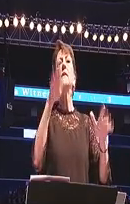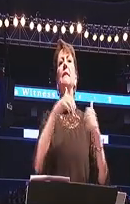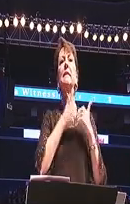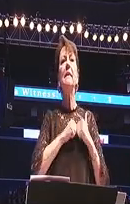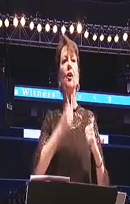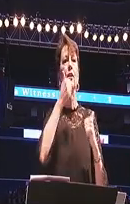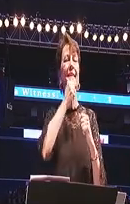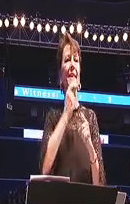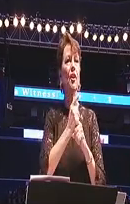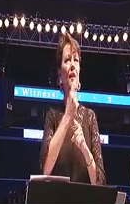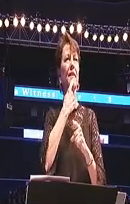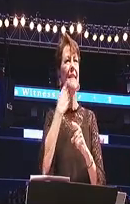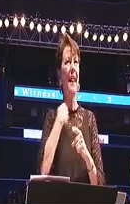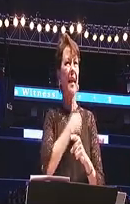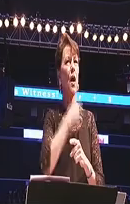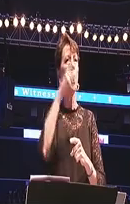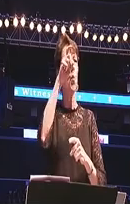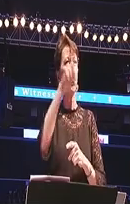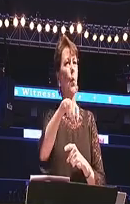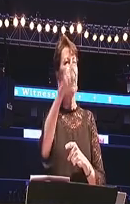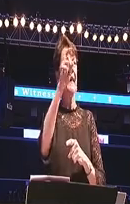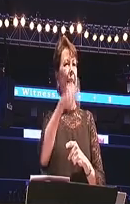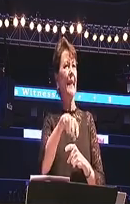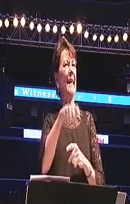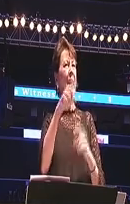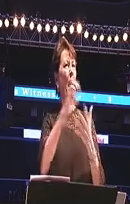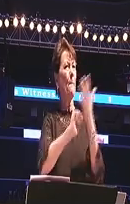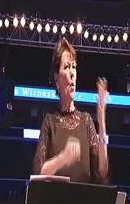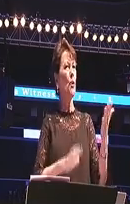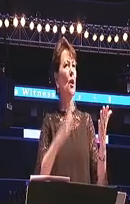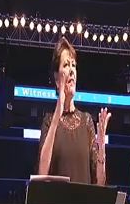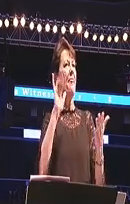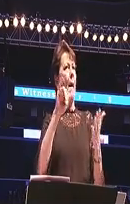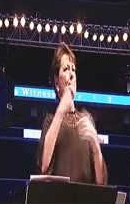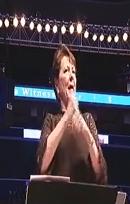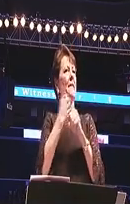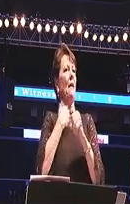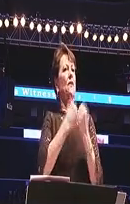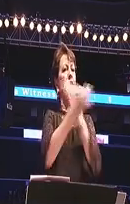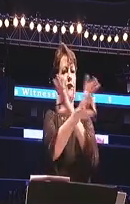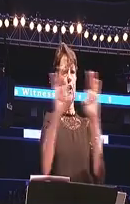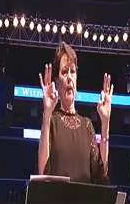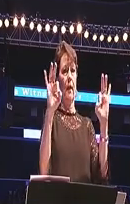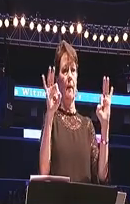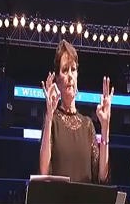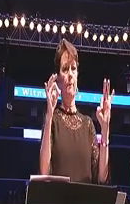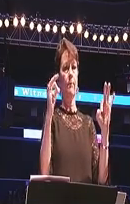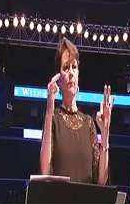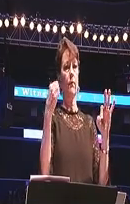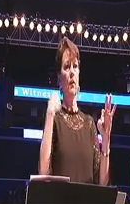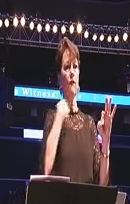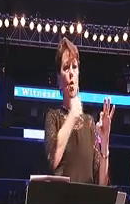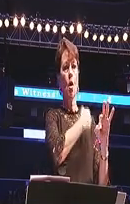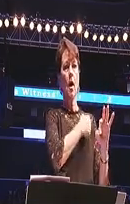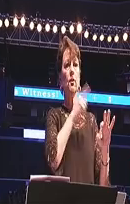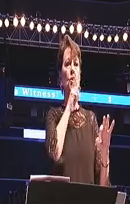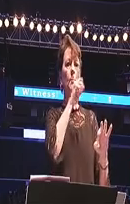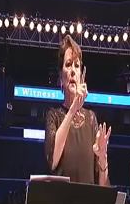telling us that we need abortion to be free. They are telling us that for us to be empowered, we need